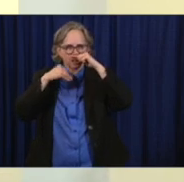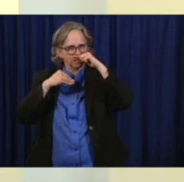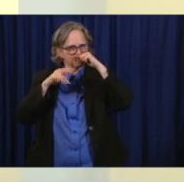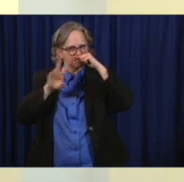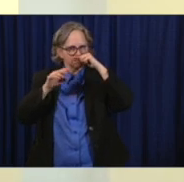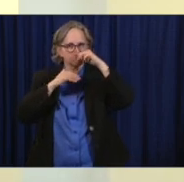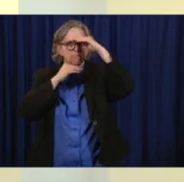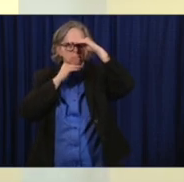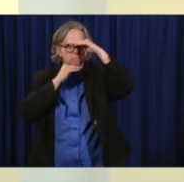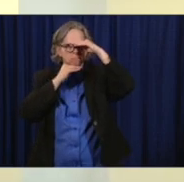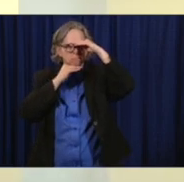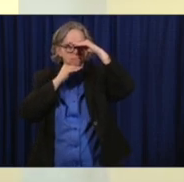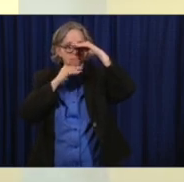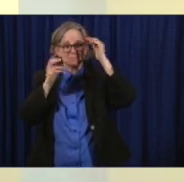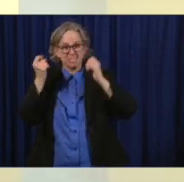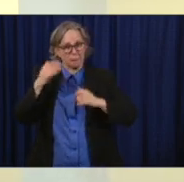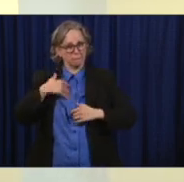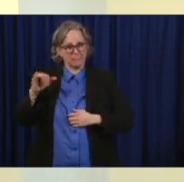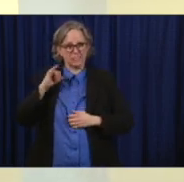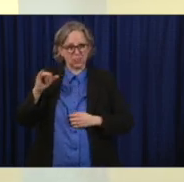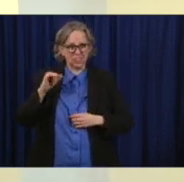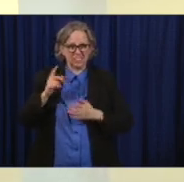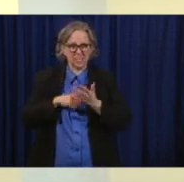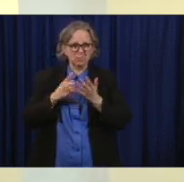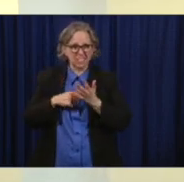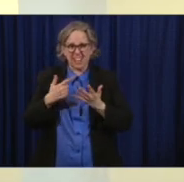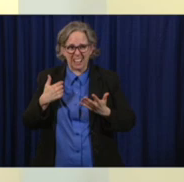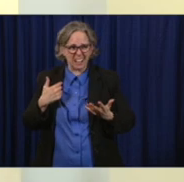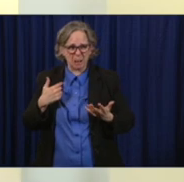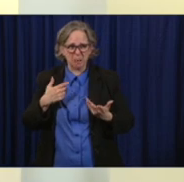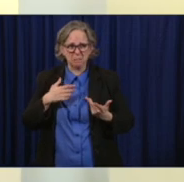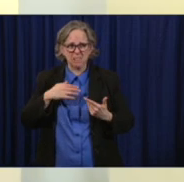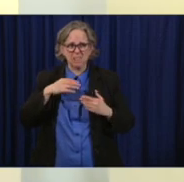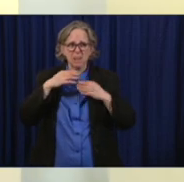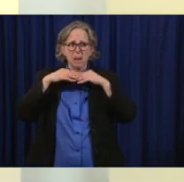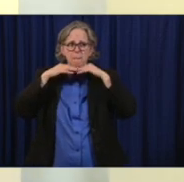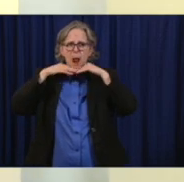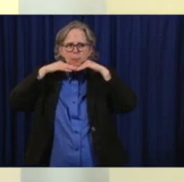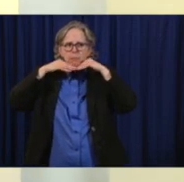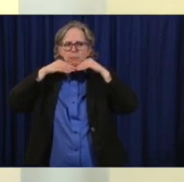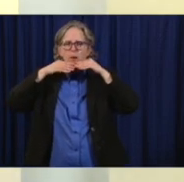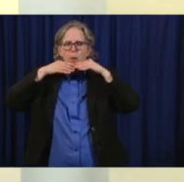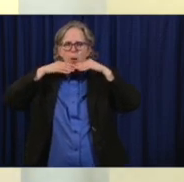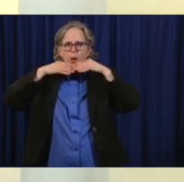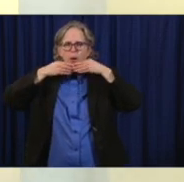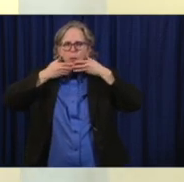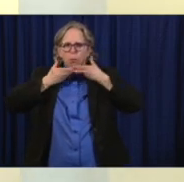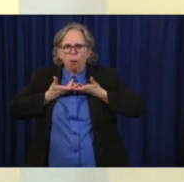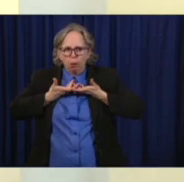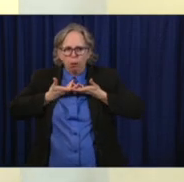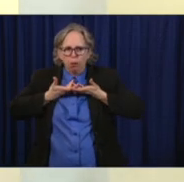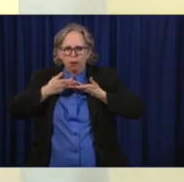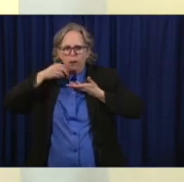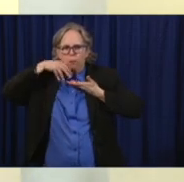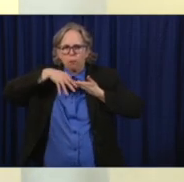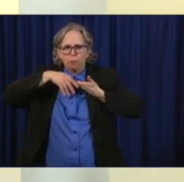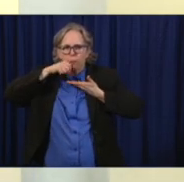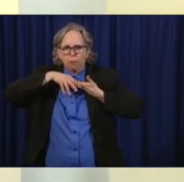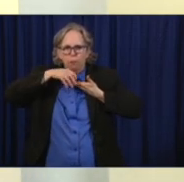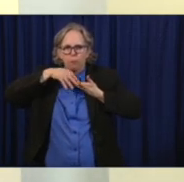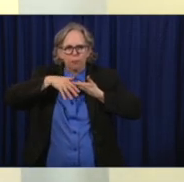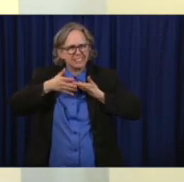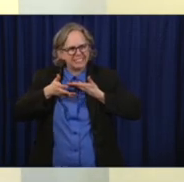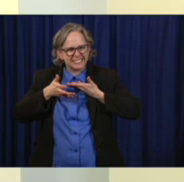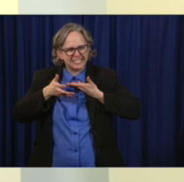find sometimes I leave the open end on the bottom sometimes to get a little extra air in as well. So I think we're all trying to